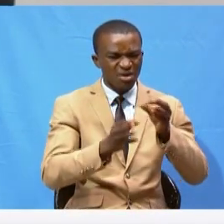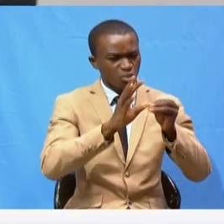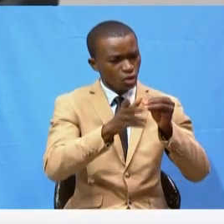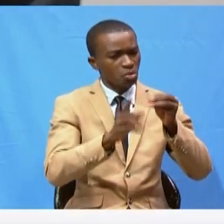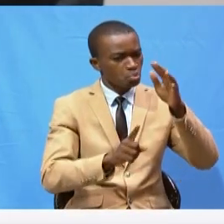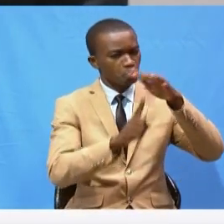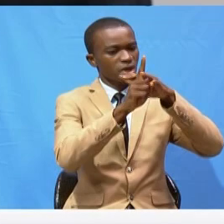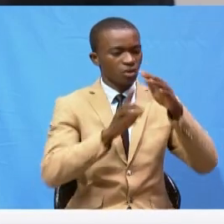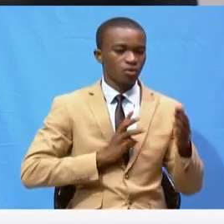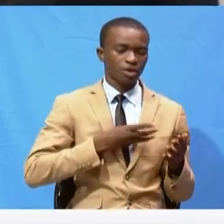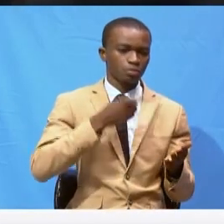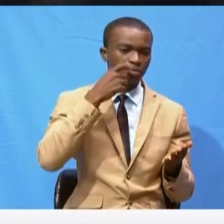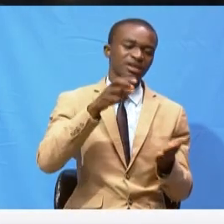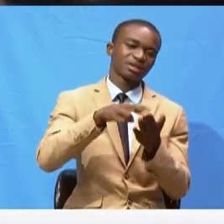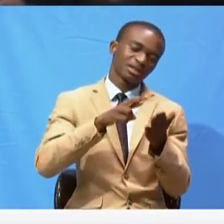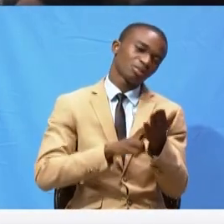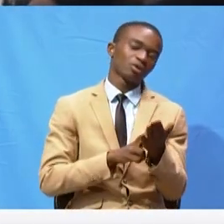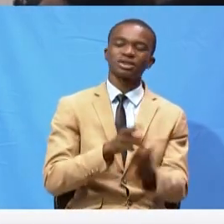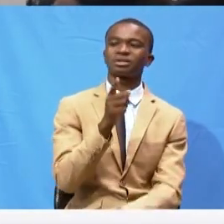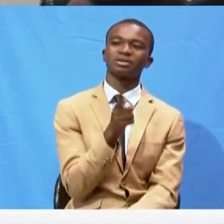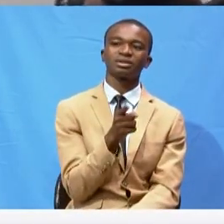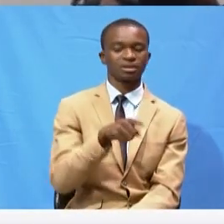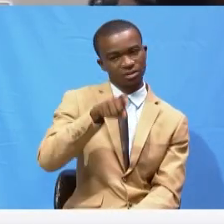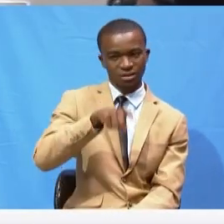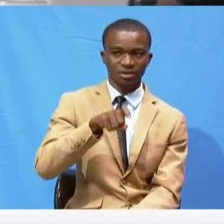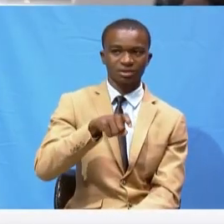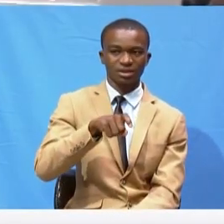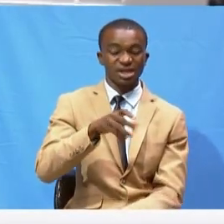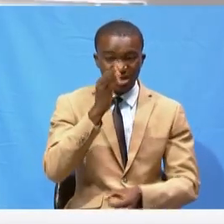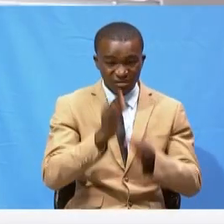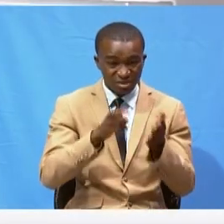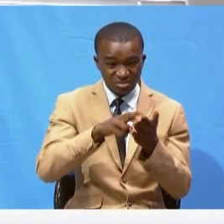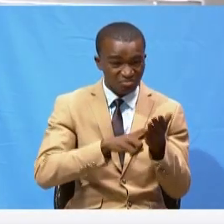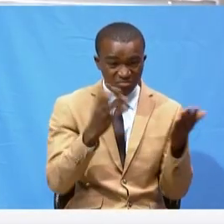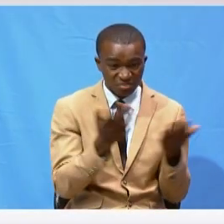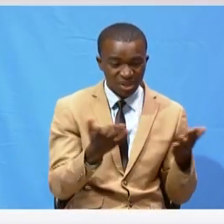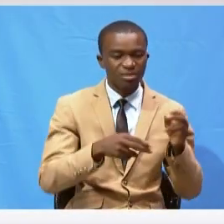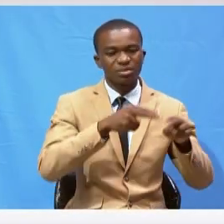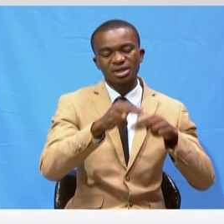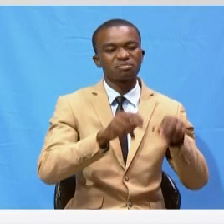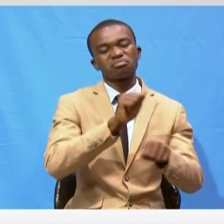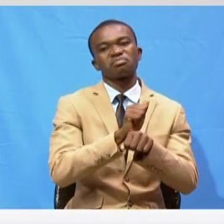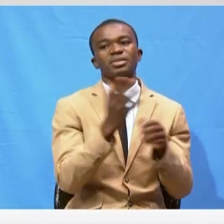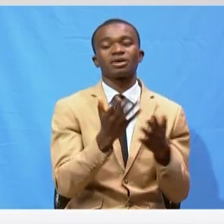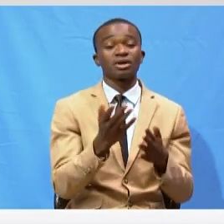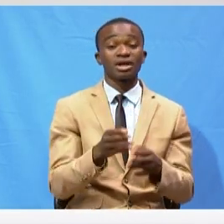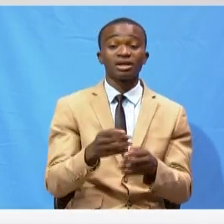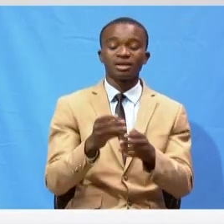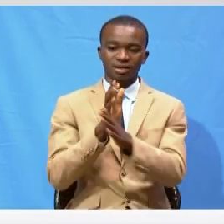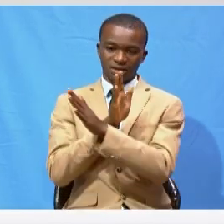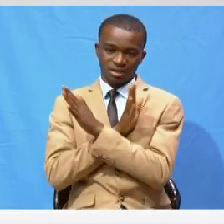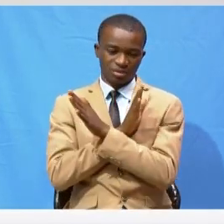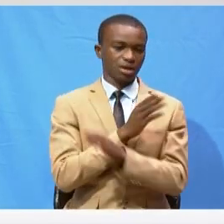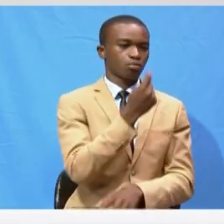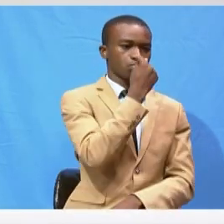and saying, they are doing this, we are not doing this, then we are not working as brothers and sisters. To work together so that we make sure